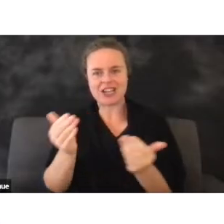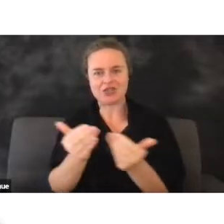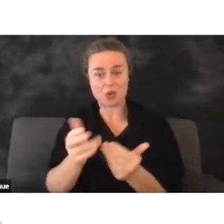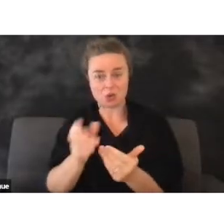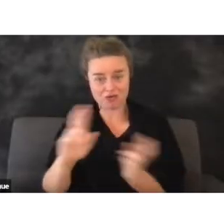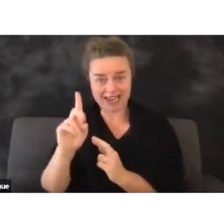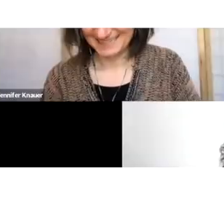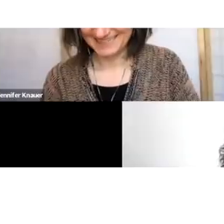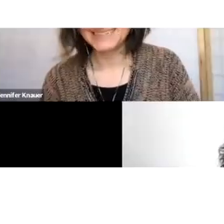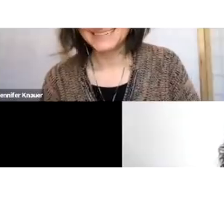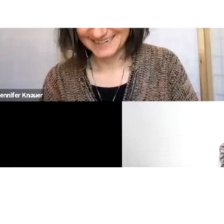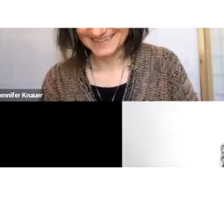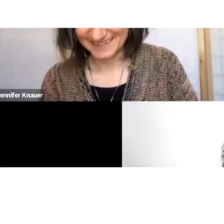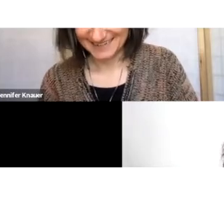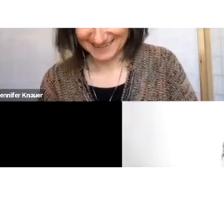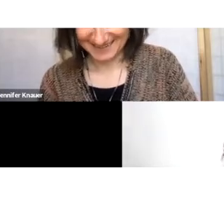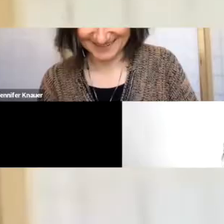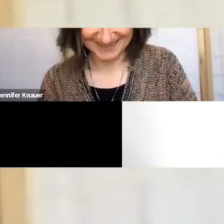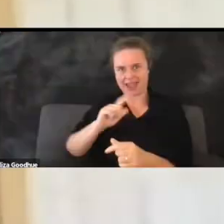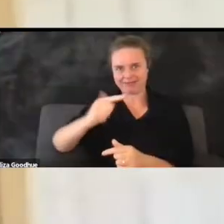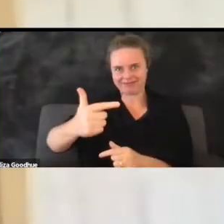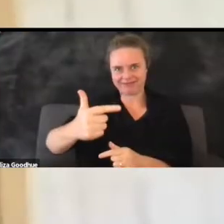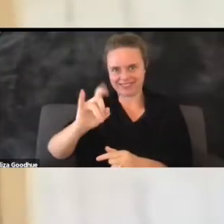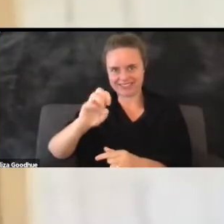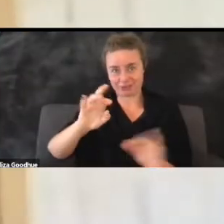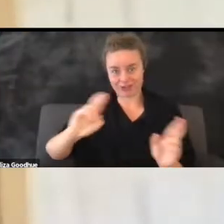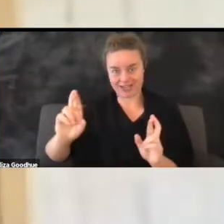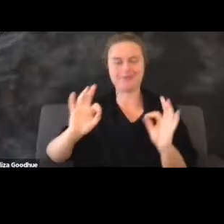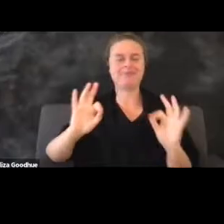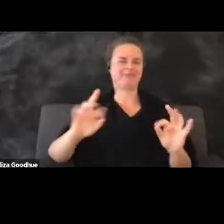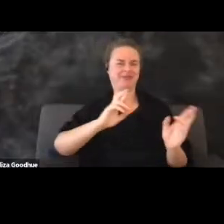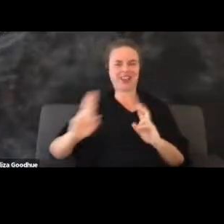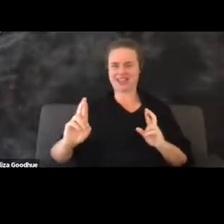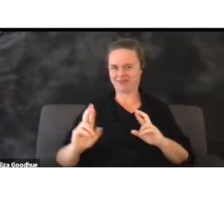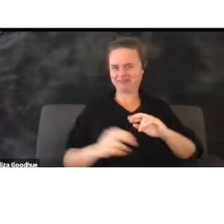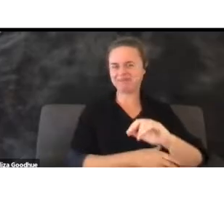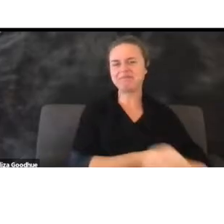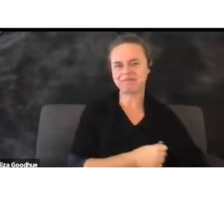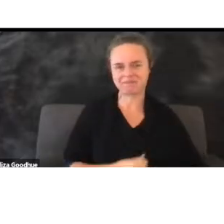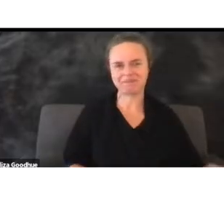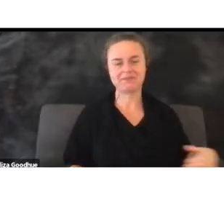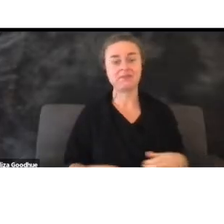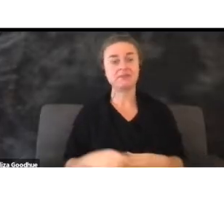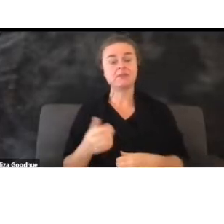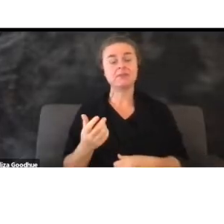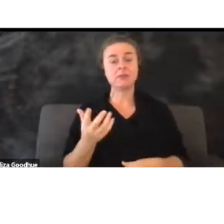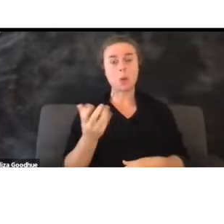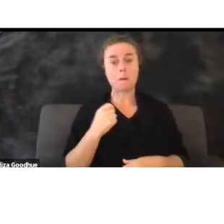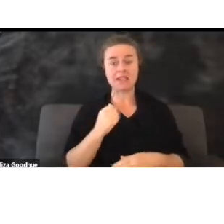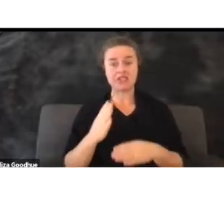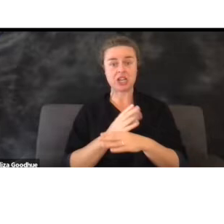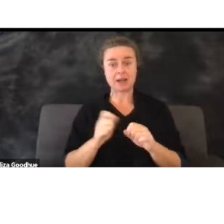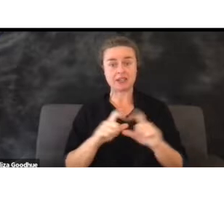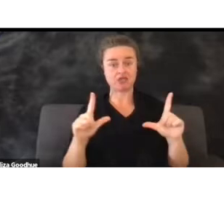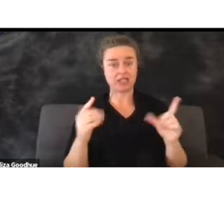be this morning, I feel like. All right, so now do you want me to reshare my screen,